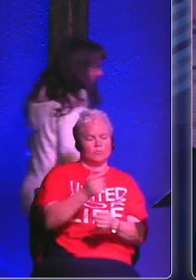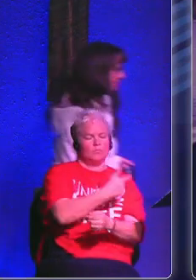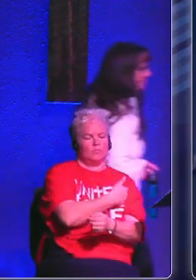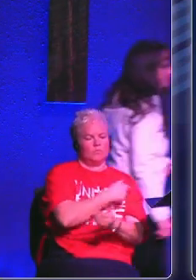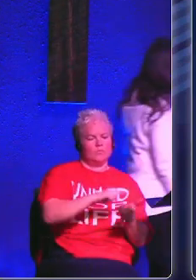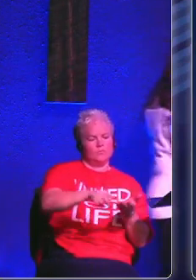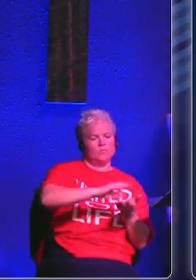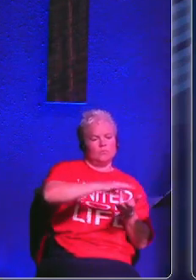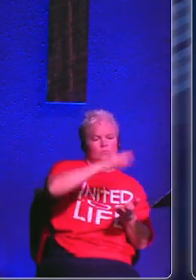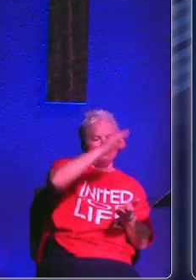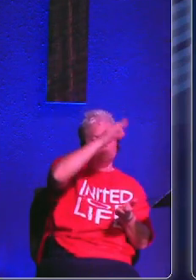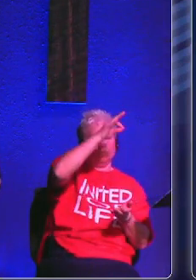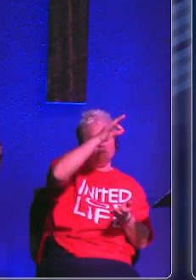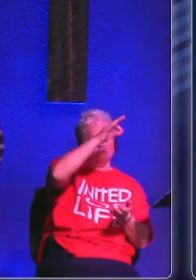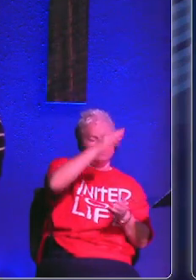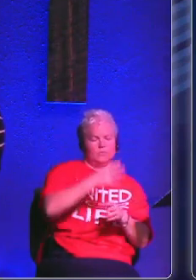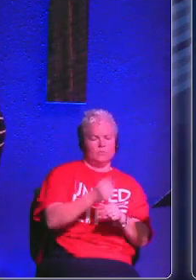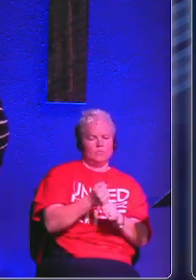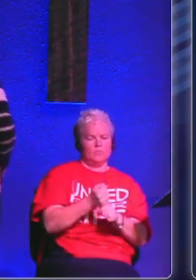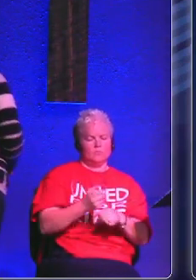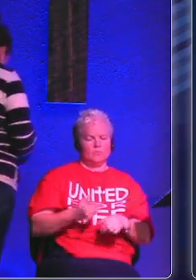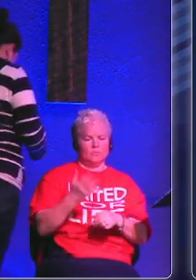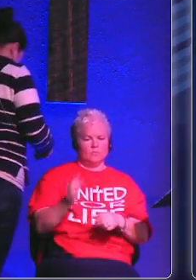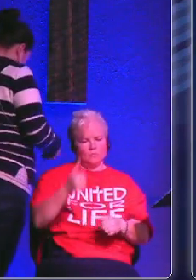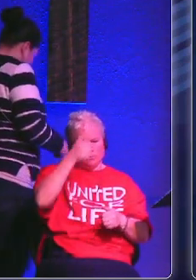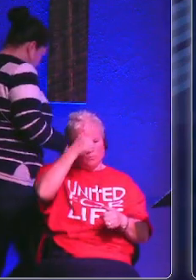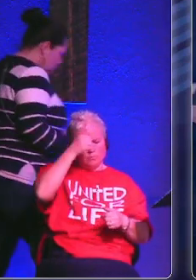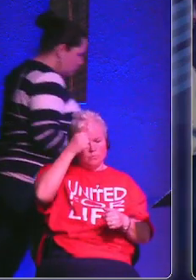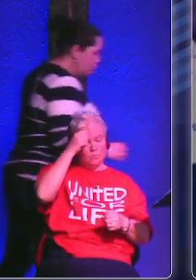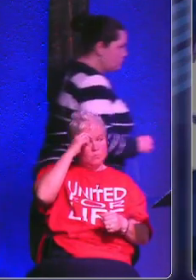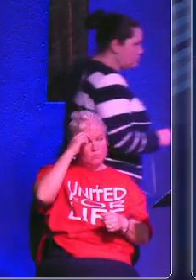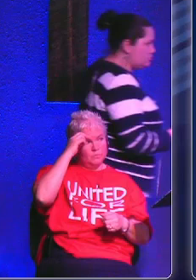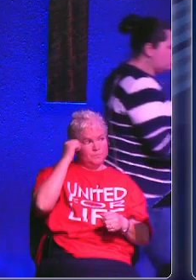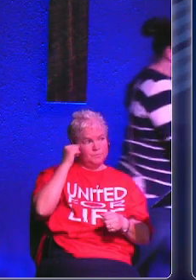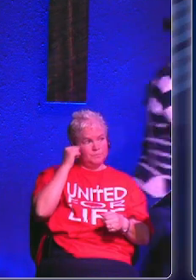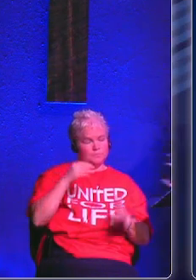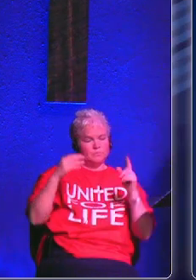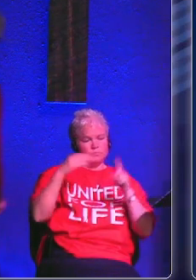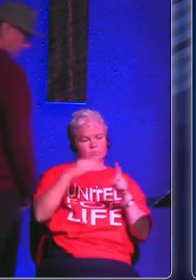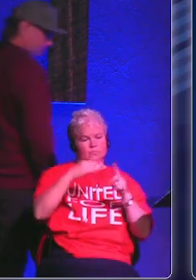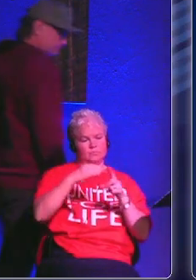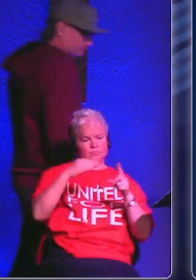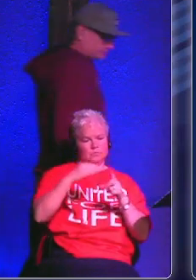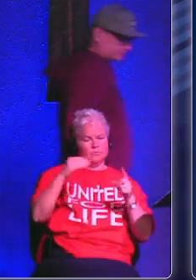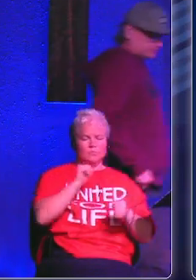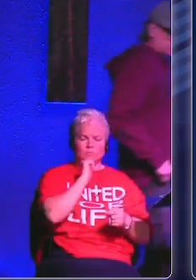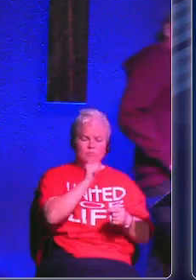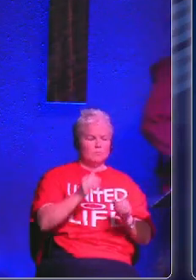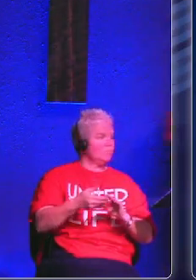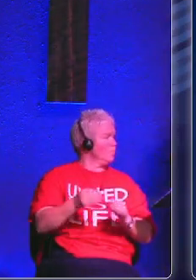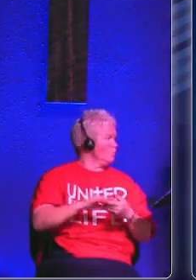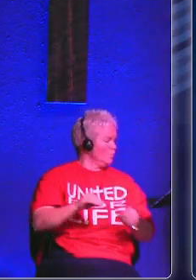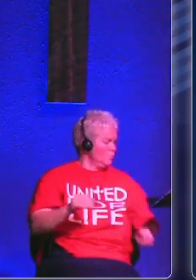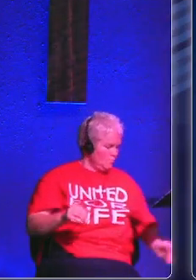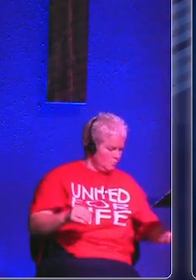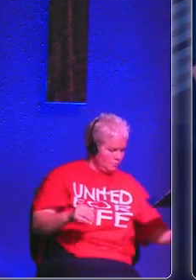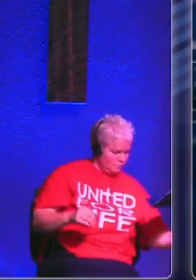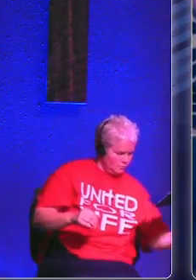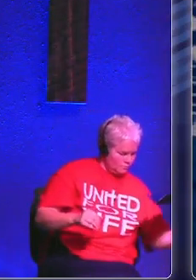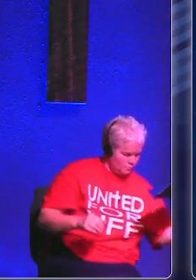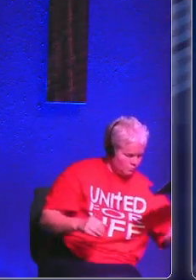It's when the Holy Spirit has got things reminding us of things, of anger, of unforgiveness,